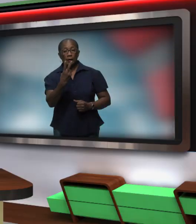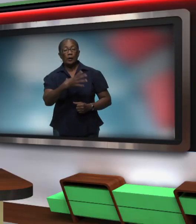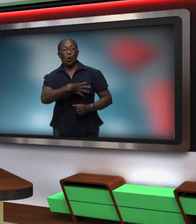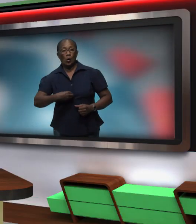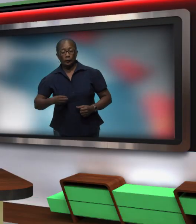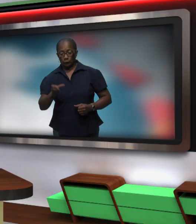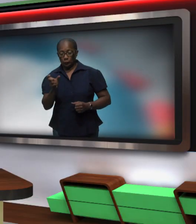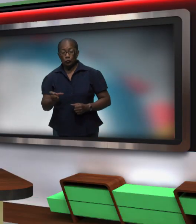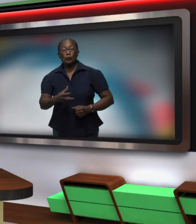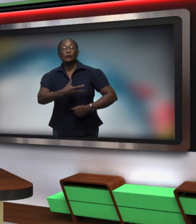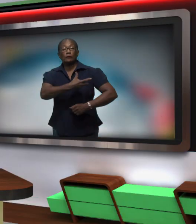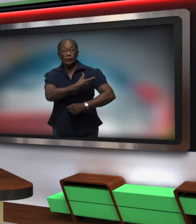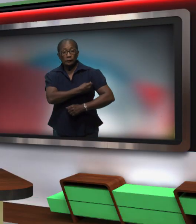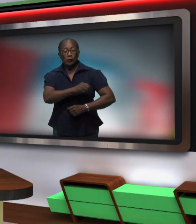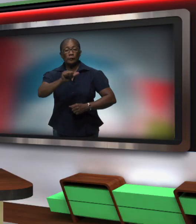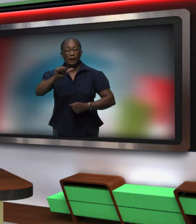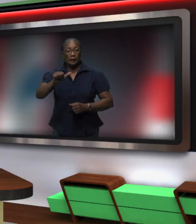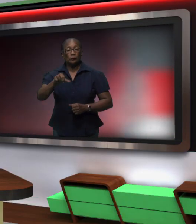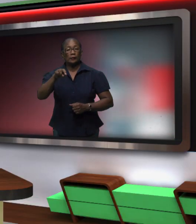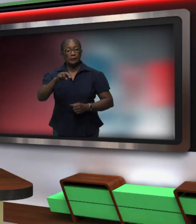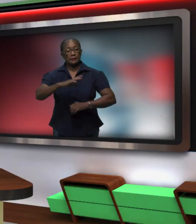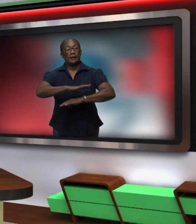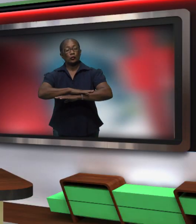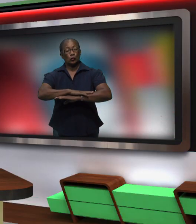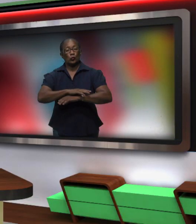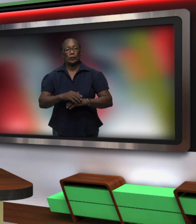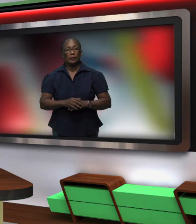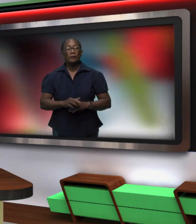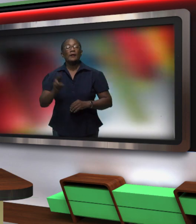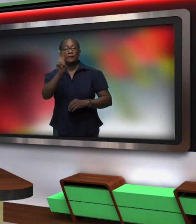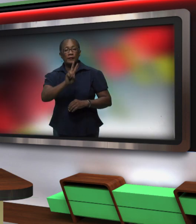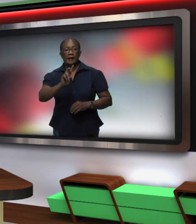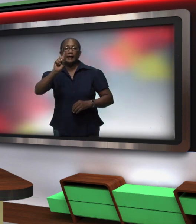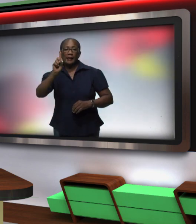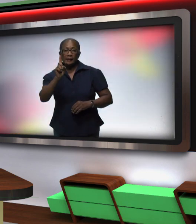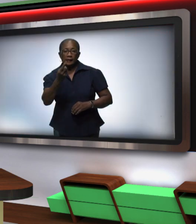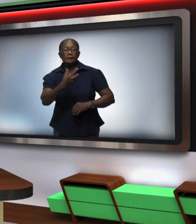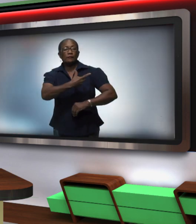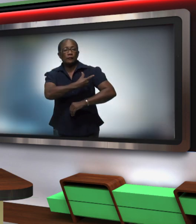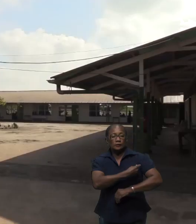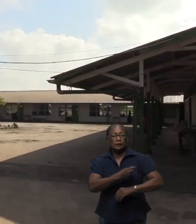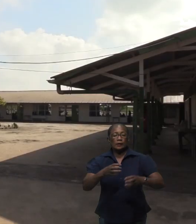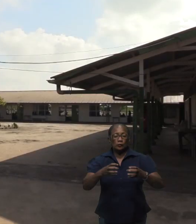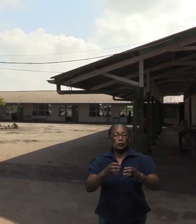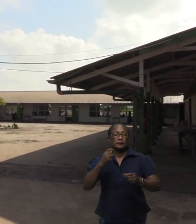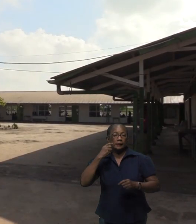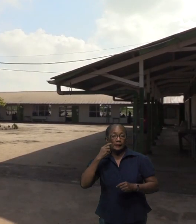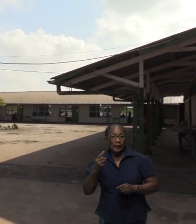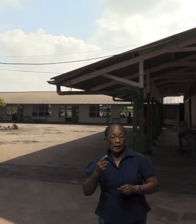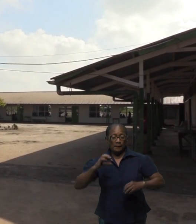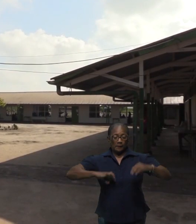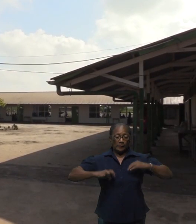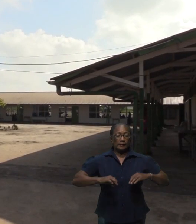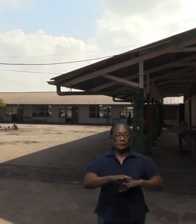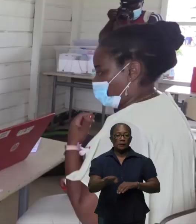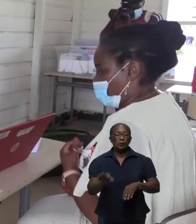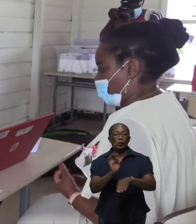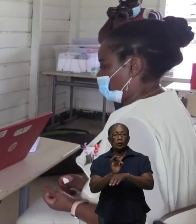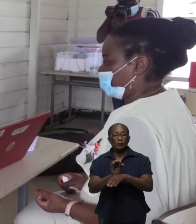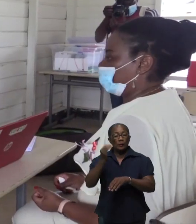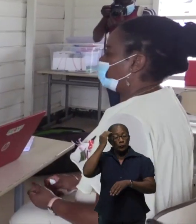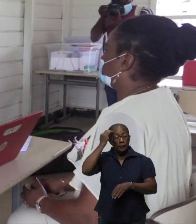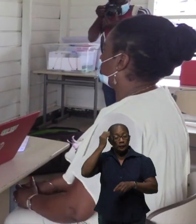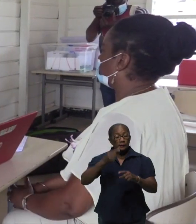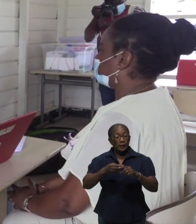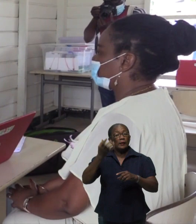More than 200 people have been vaccinated at the Anton Resida School last Friday. It was the first Vaccination Cluster